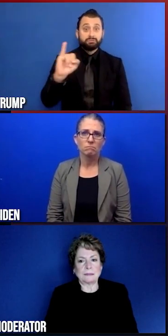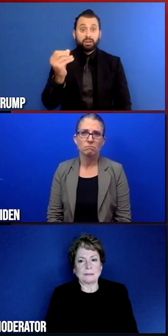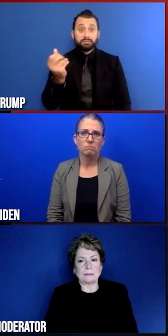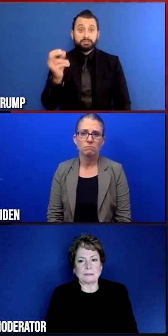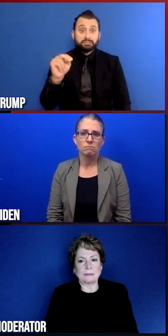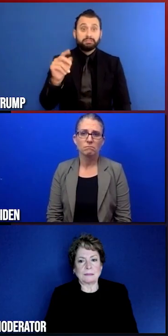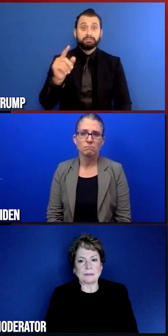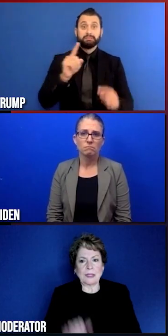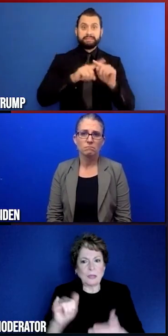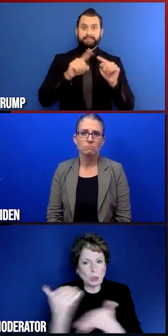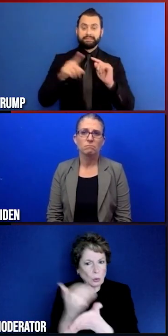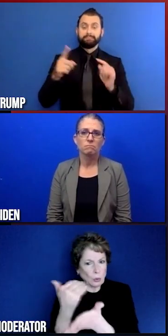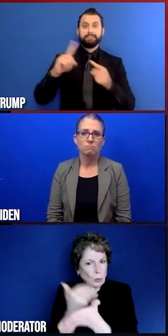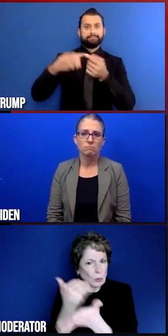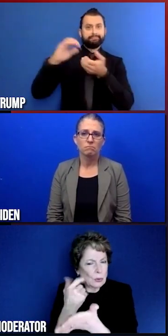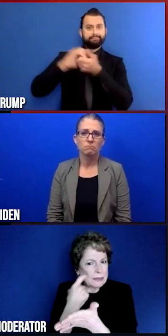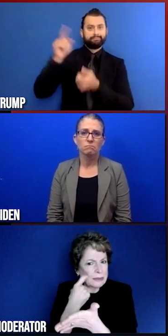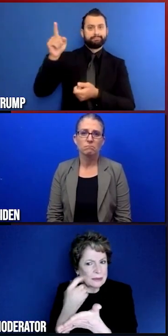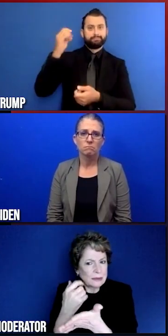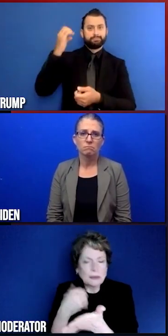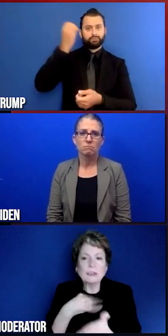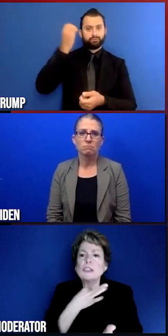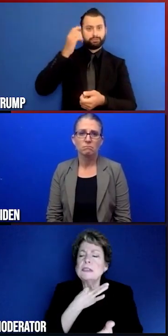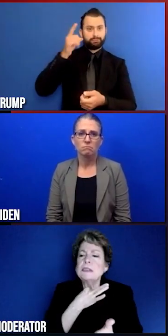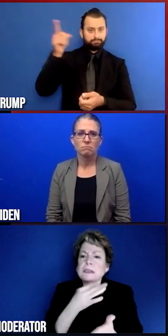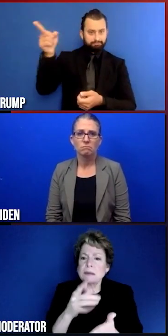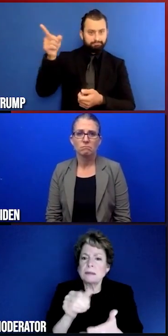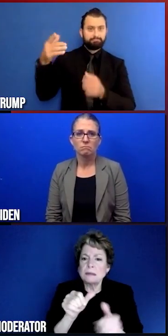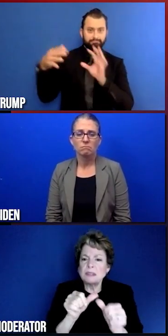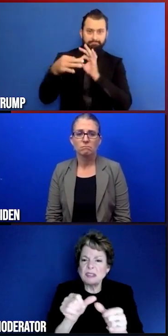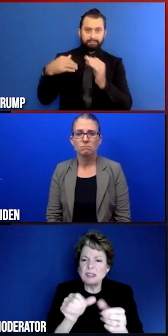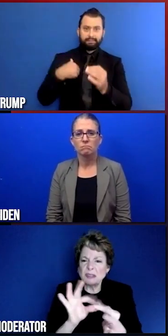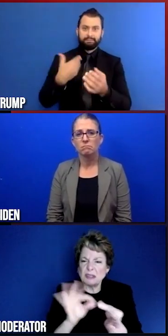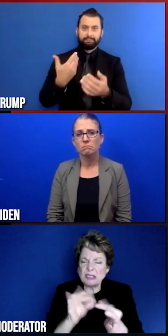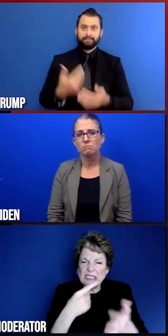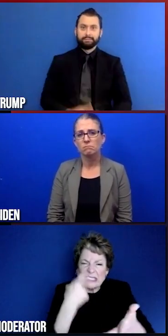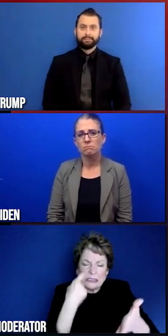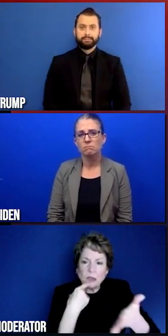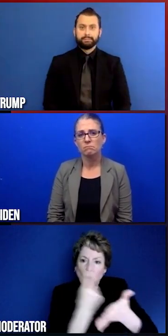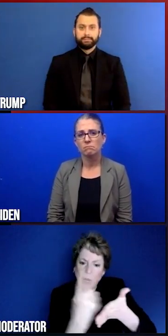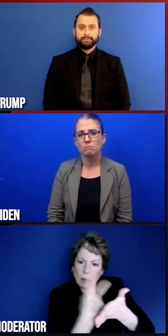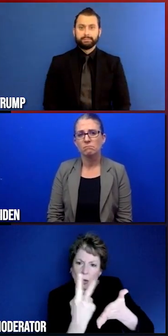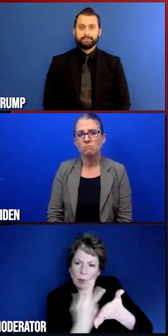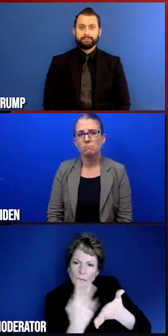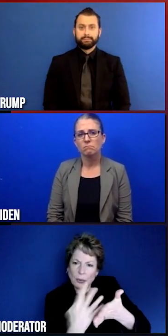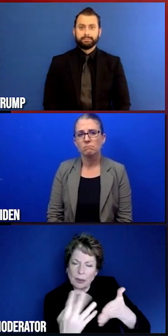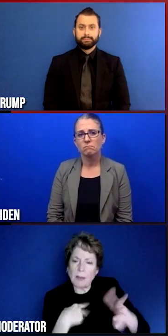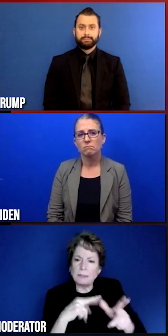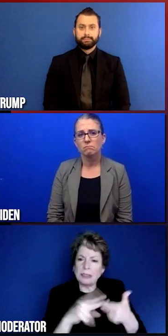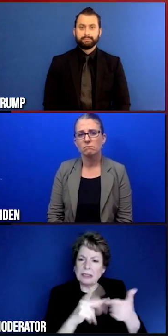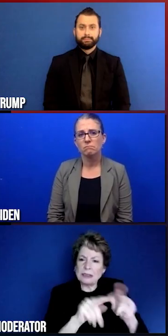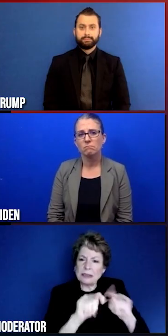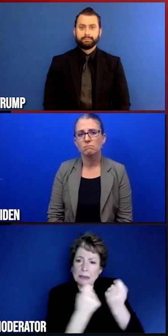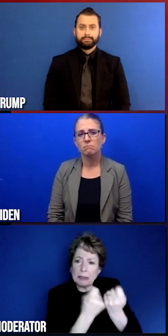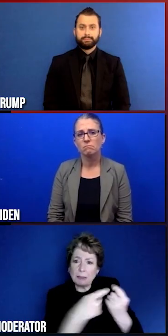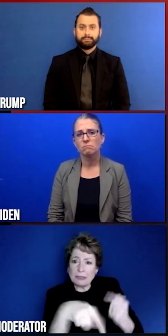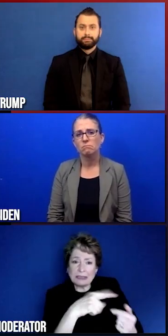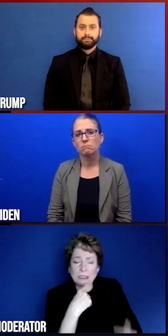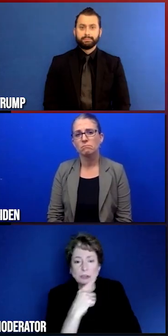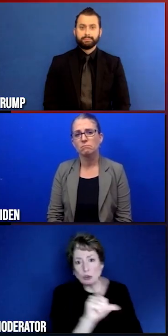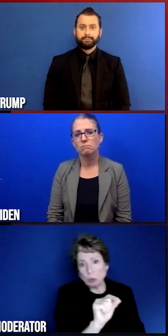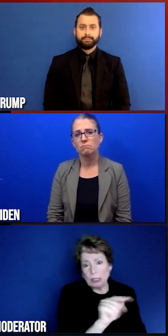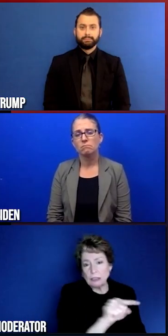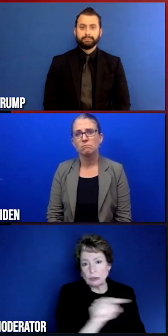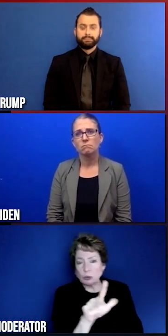weeks now. Your own officials say it could take well into 2021 at the earliest for enough Americans to get vaccinated. And even then, they say the country